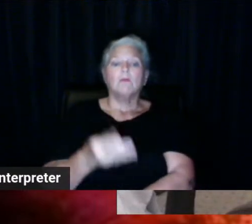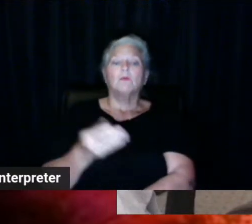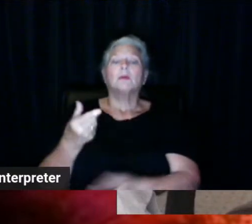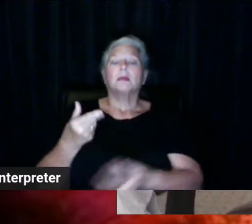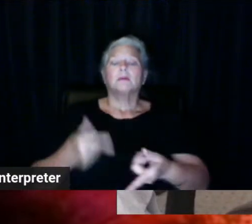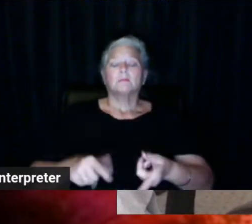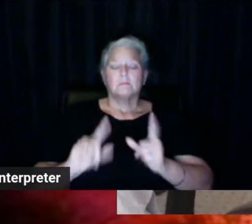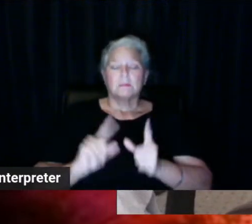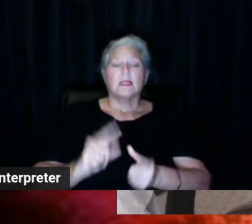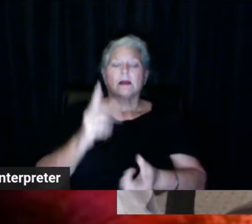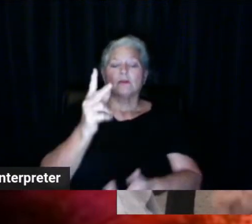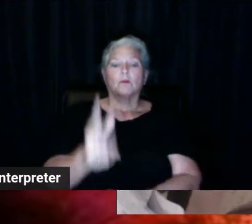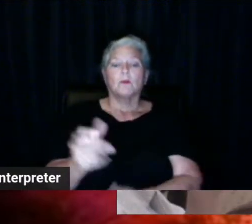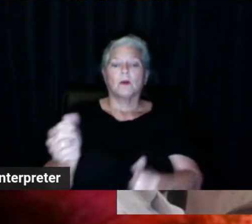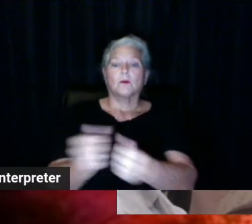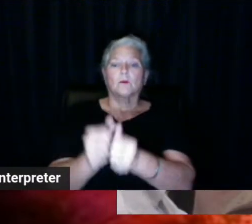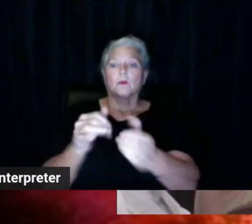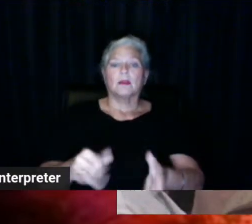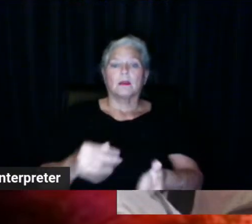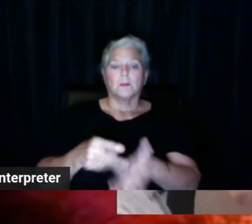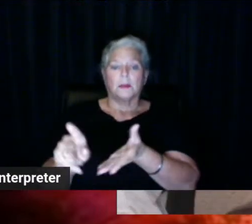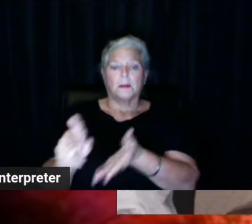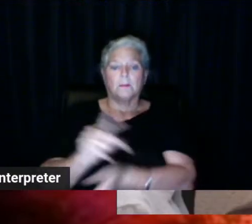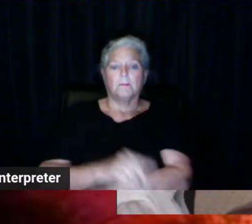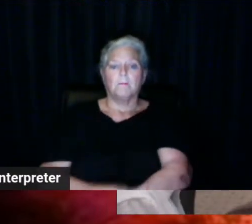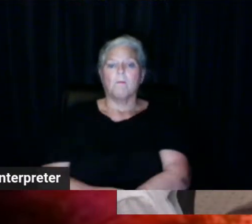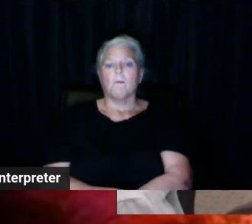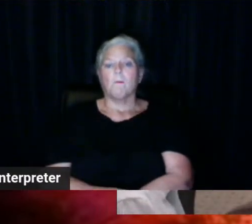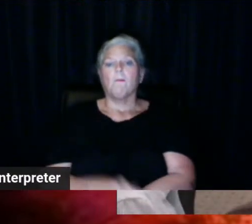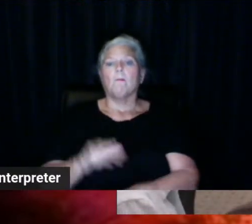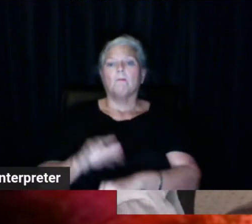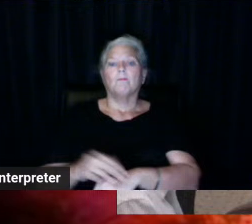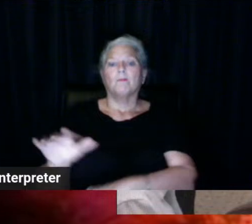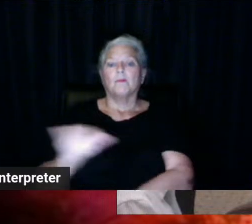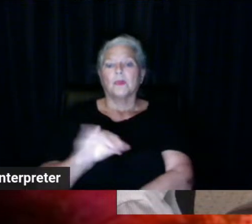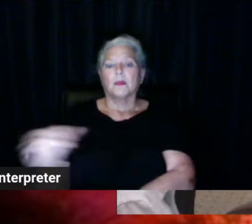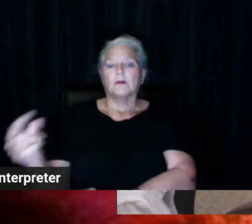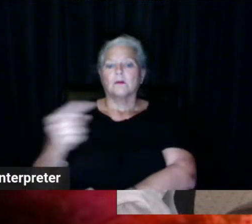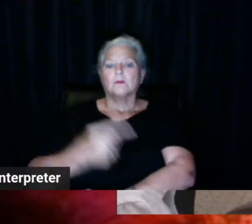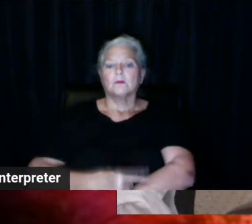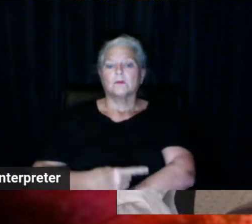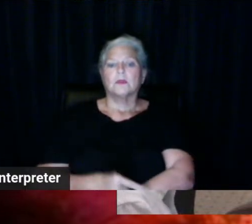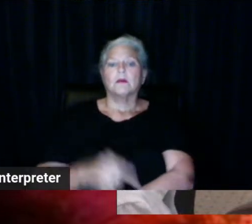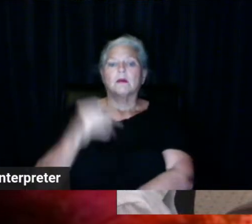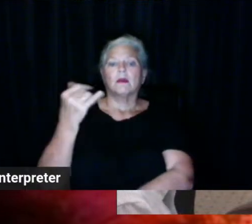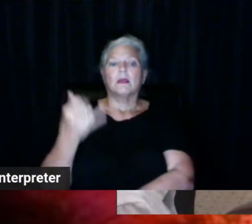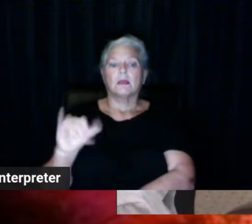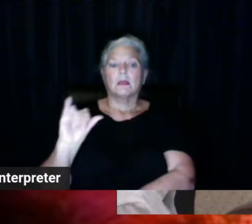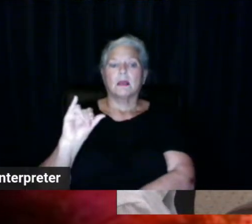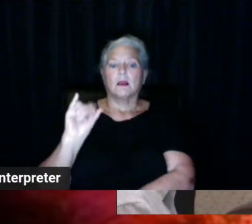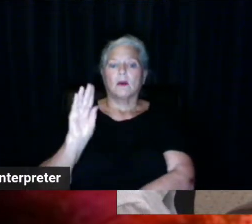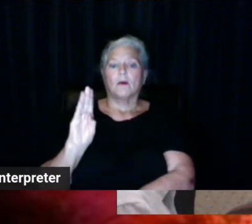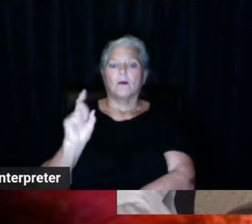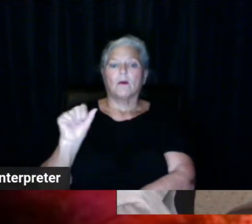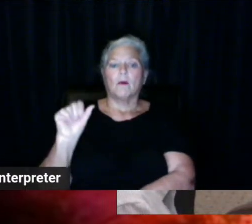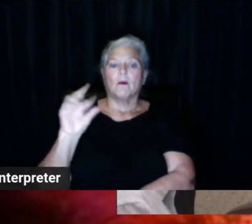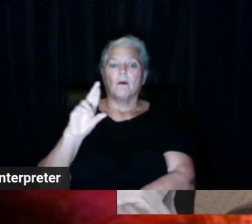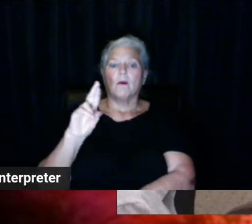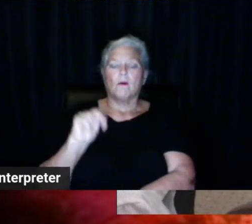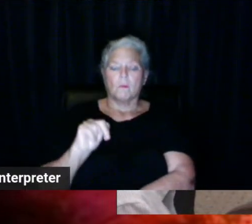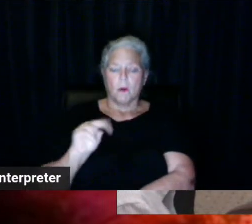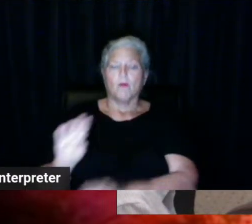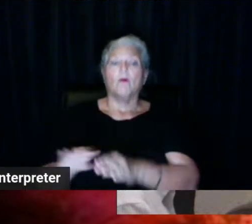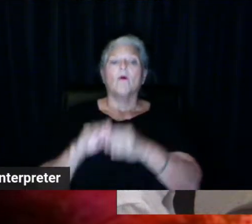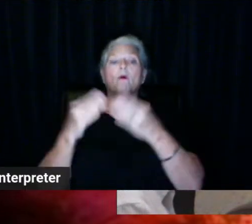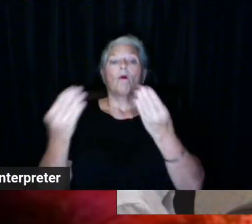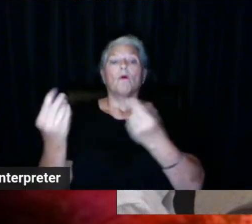lot, then walk to the site. On the same day, the barn, the yellow barn there, will be open all day thanks to a